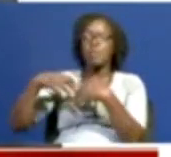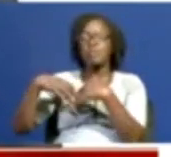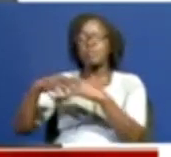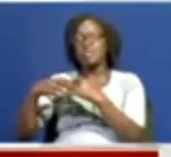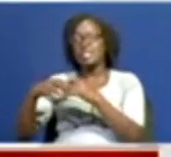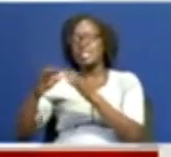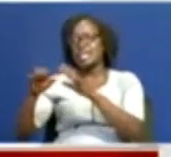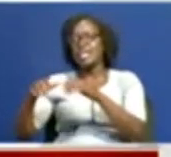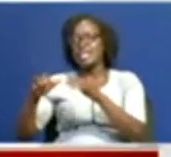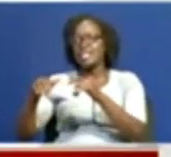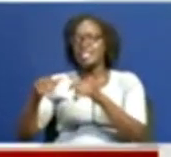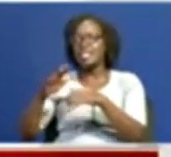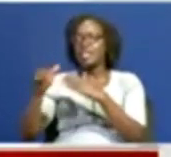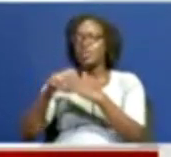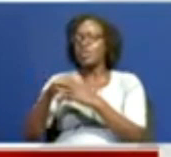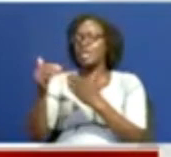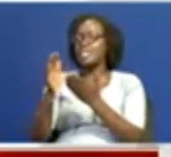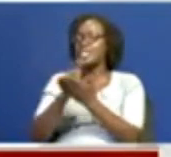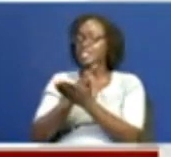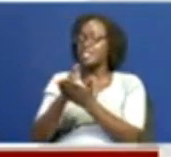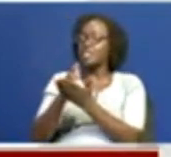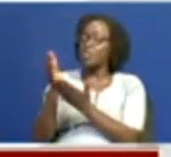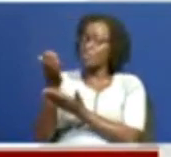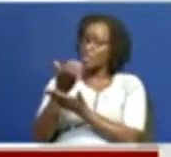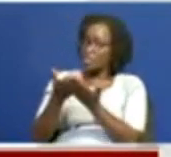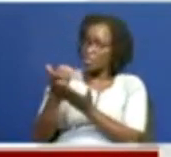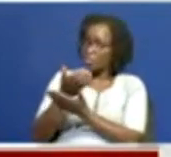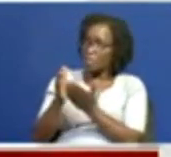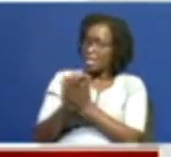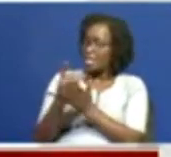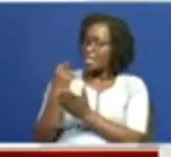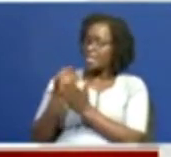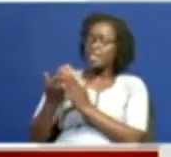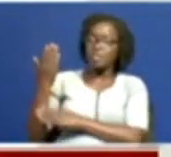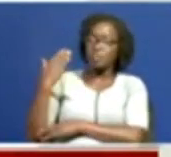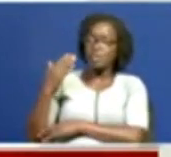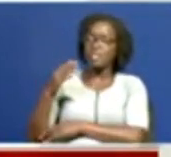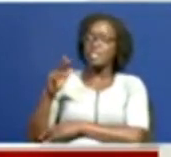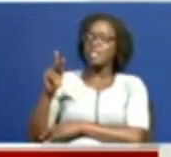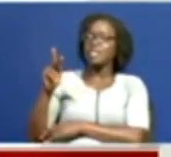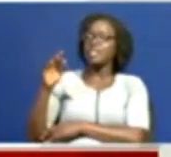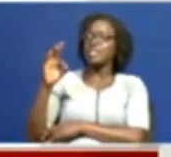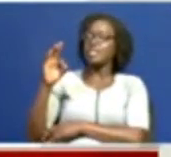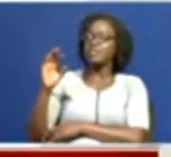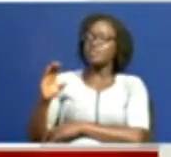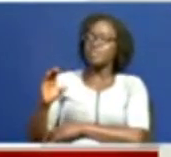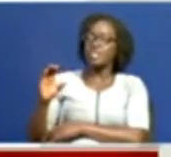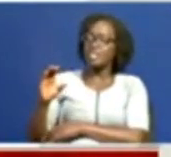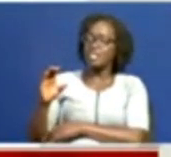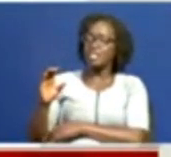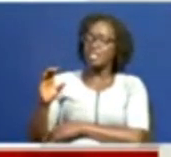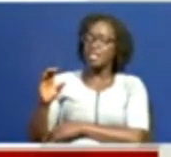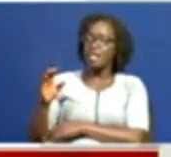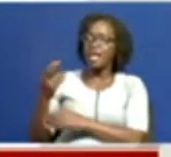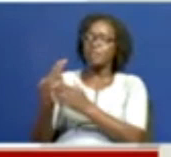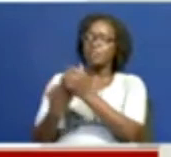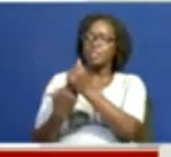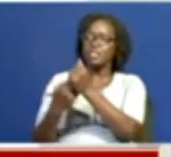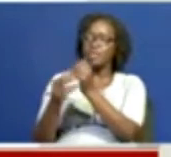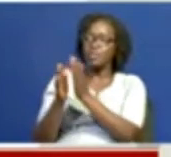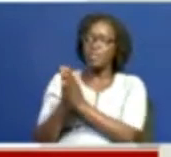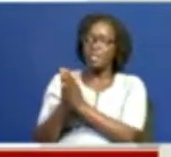manufacturing, agriculture, and all other sectors of our economy. In the recent past, the Kenya Film Commission has deliberately partnered with